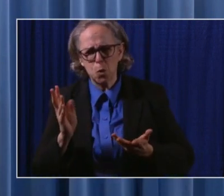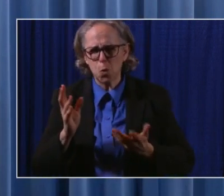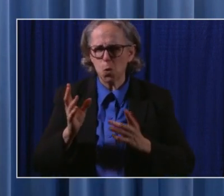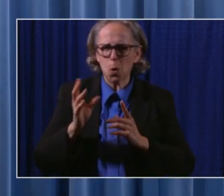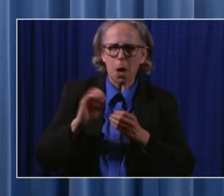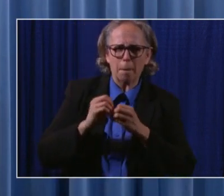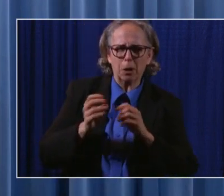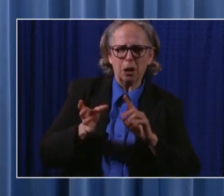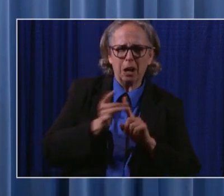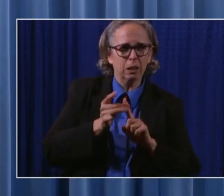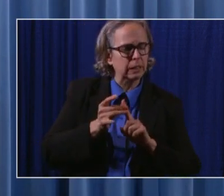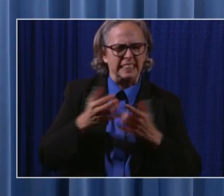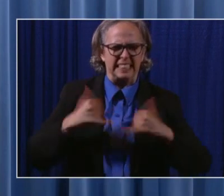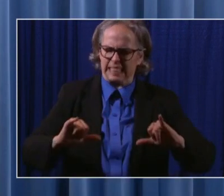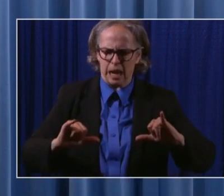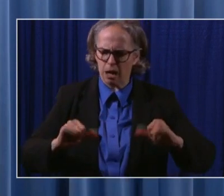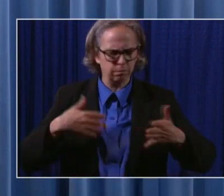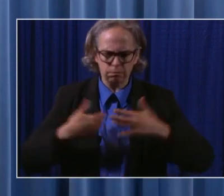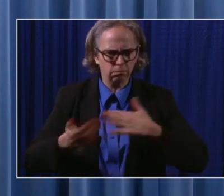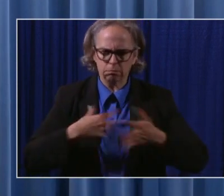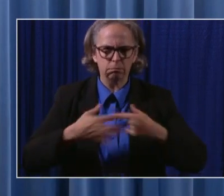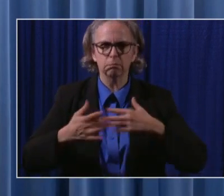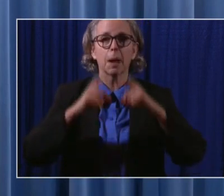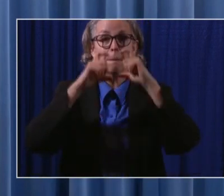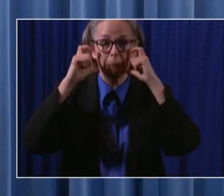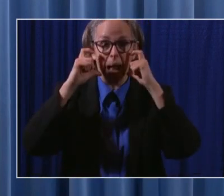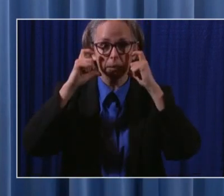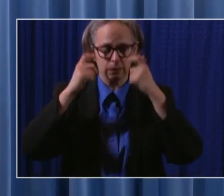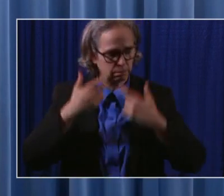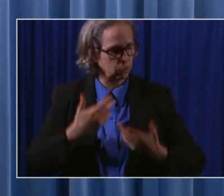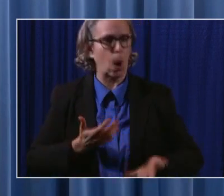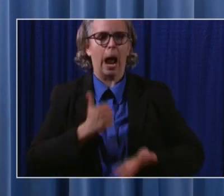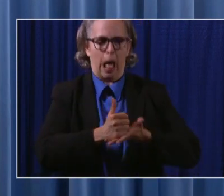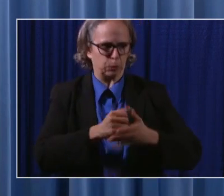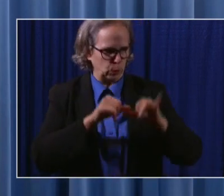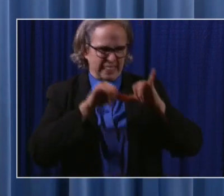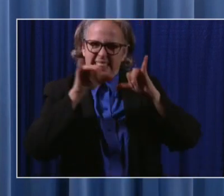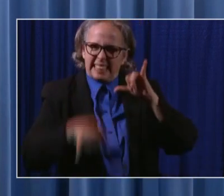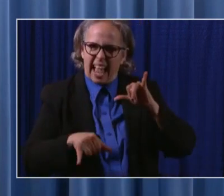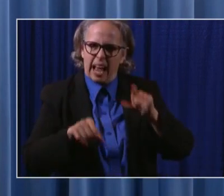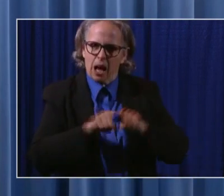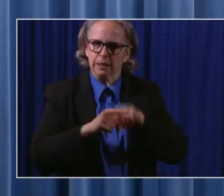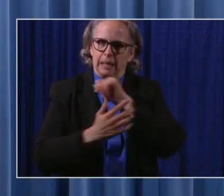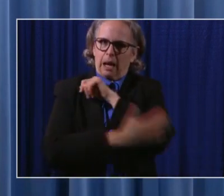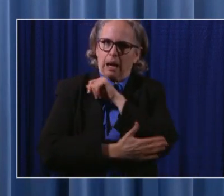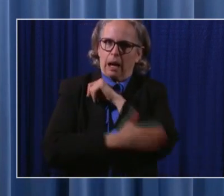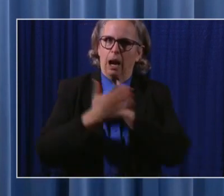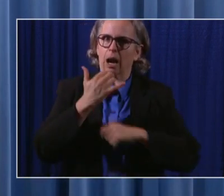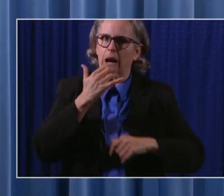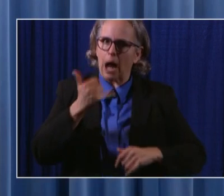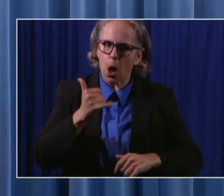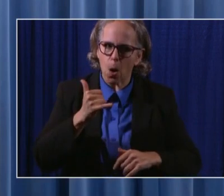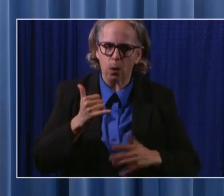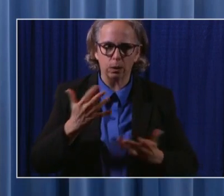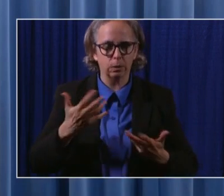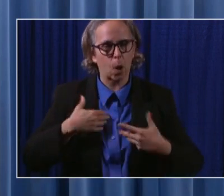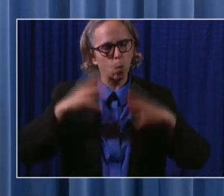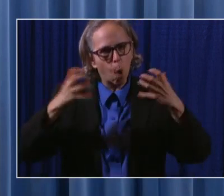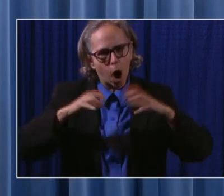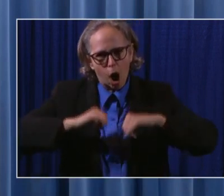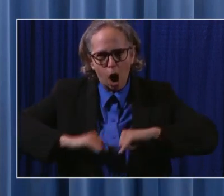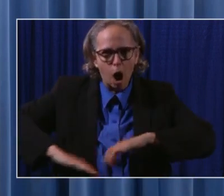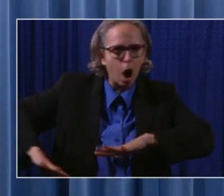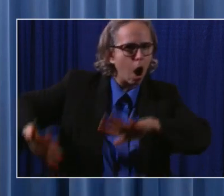or an orange county, keep yellow, yellow, orange, orange, we're going to be a lot better off, and we're going to, again, have a